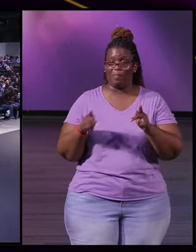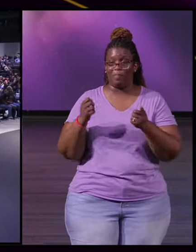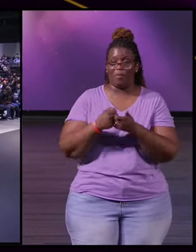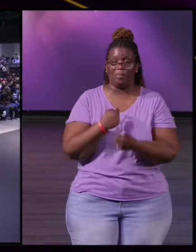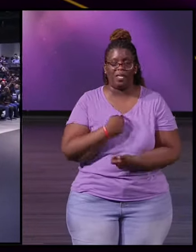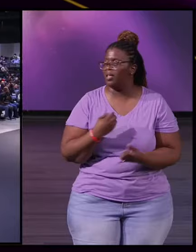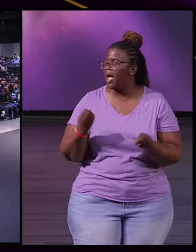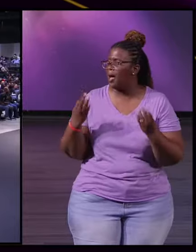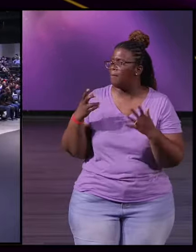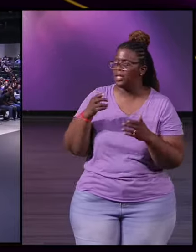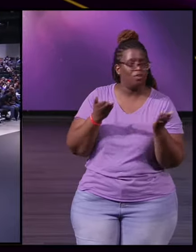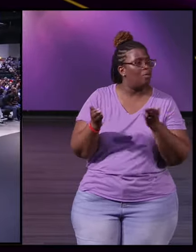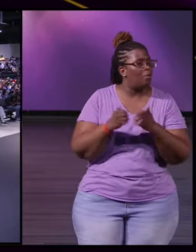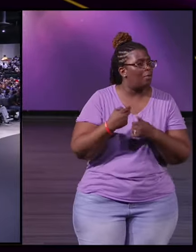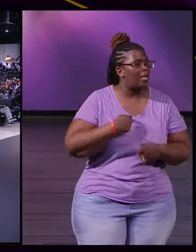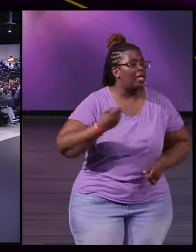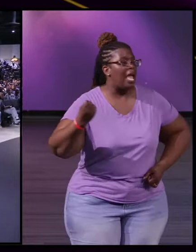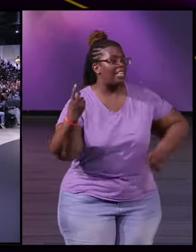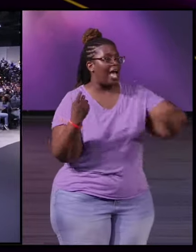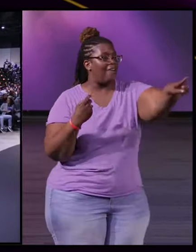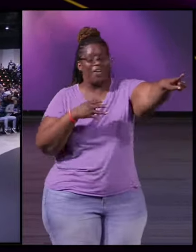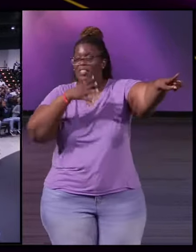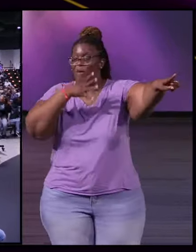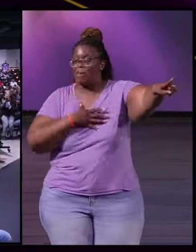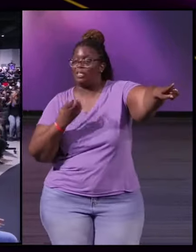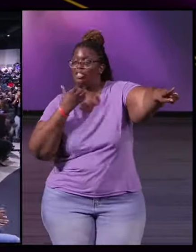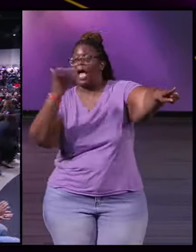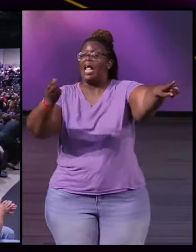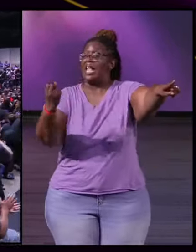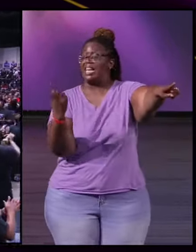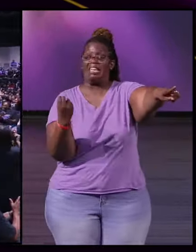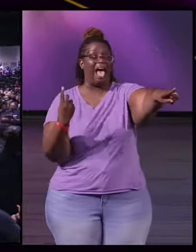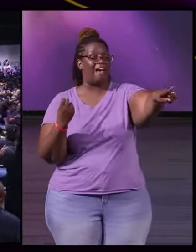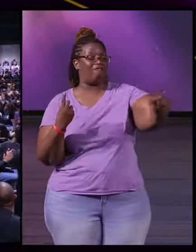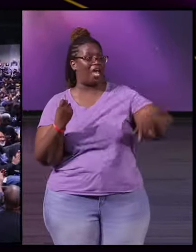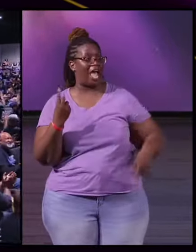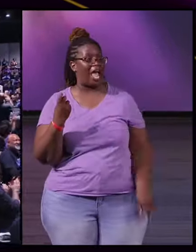many did you bring with you? 11.